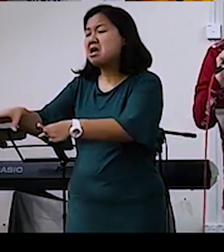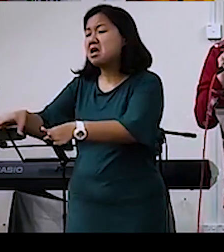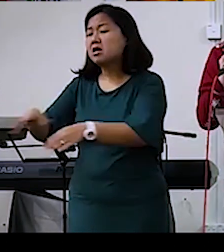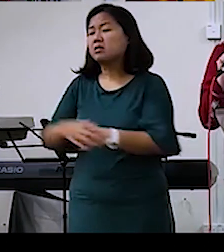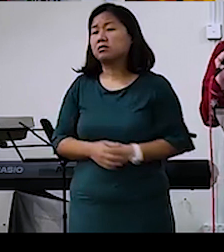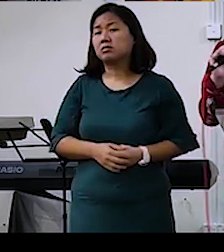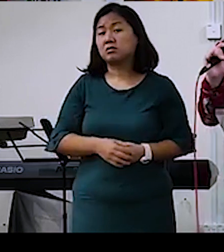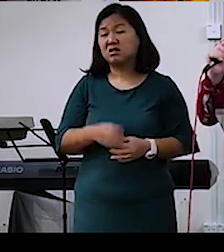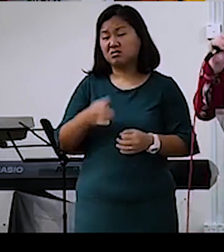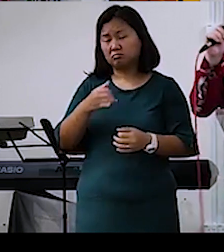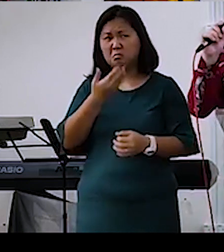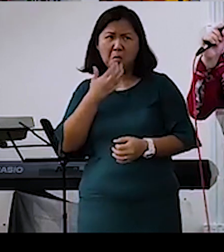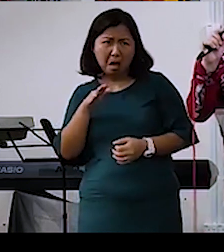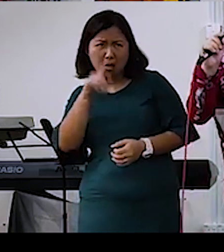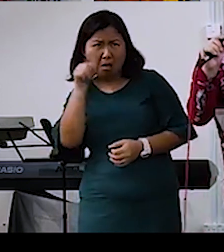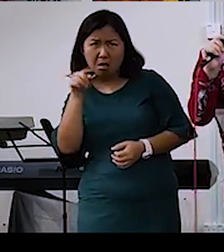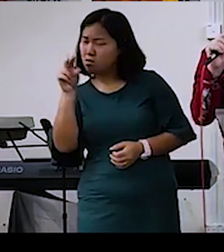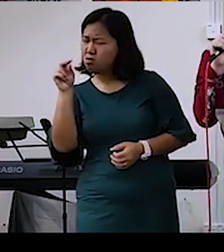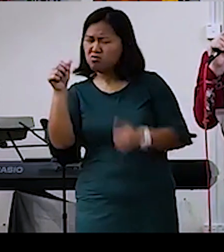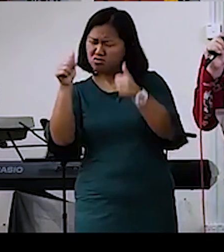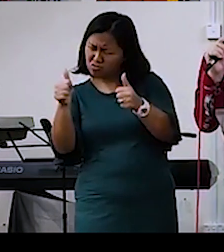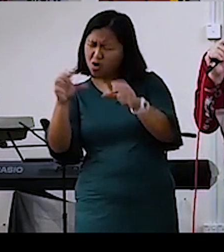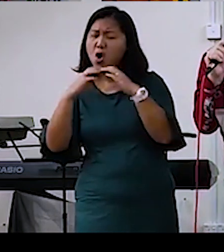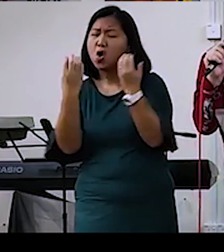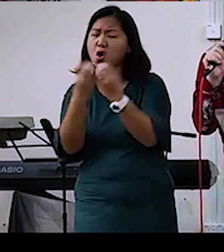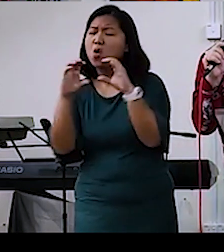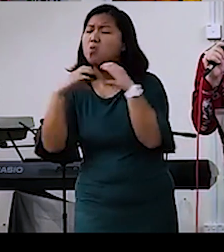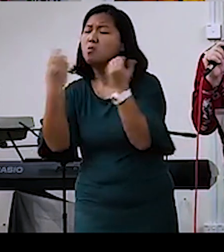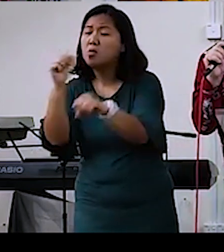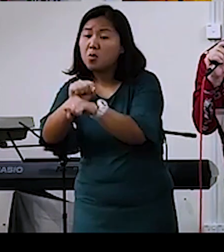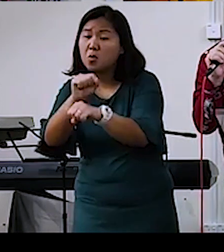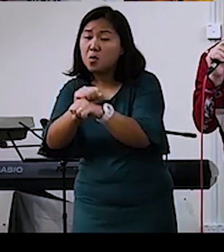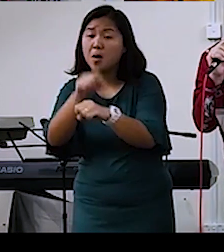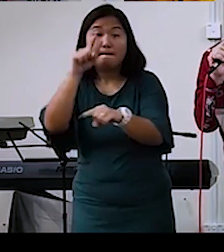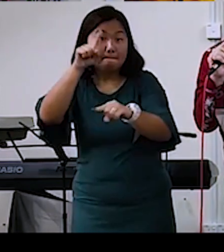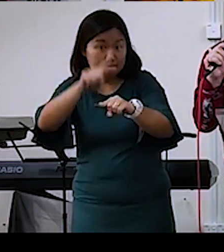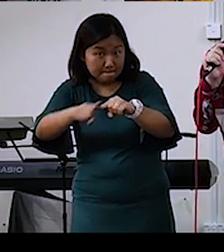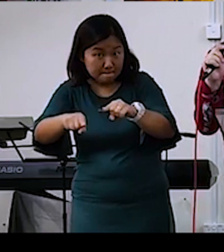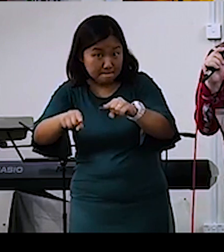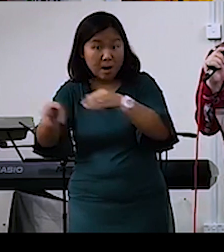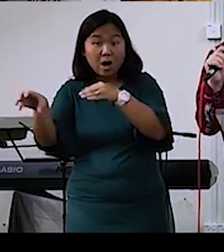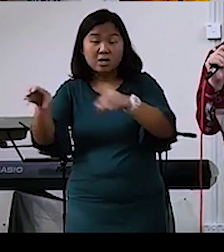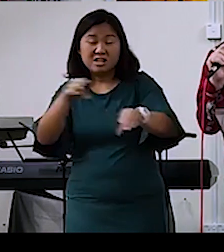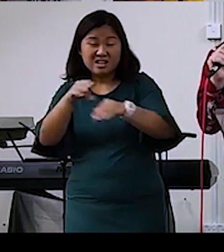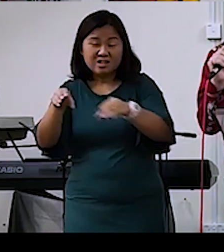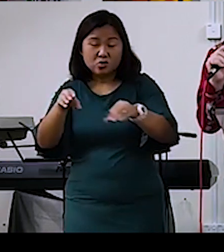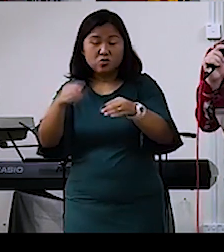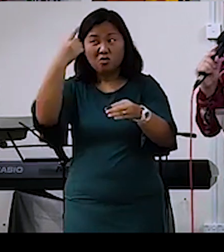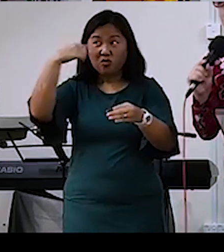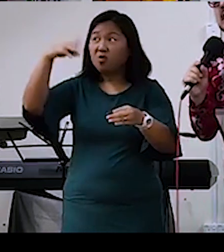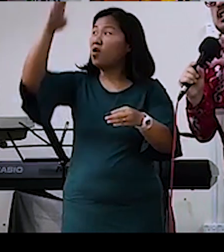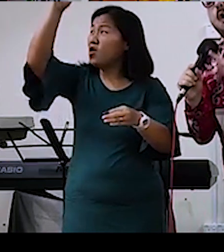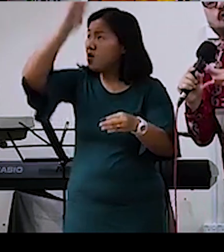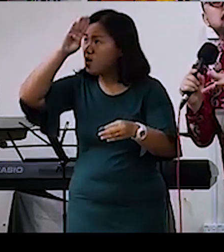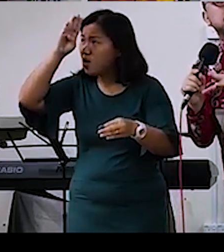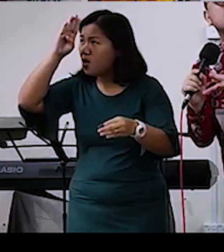community work bad? No, it's good. Everybody say it's good. But nothing beats ministry. Doing in the name of Jesus for the glory of God,